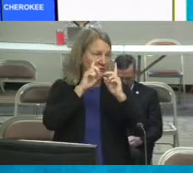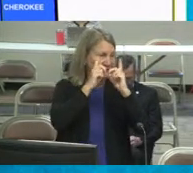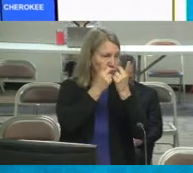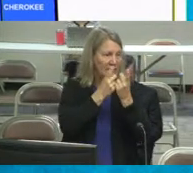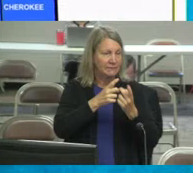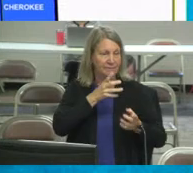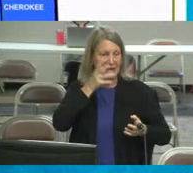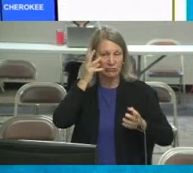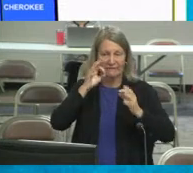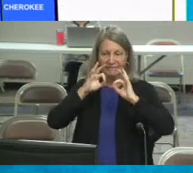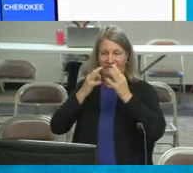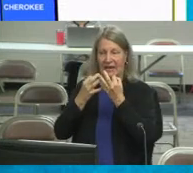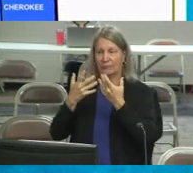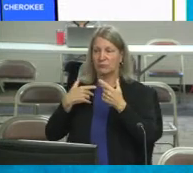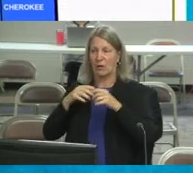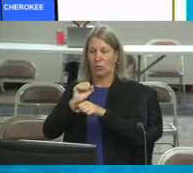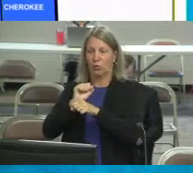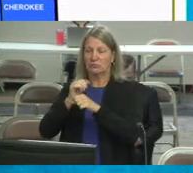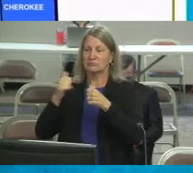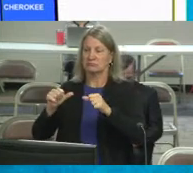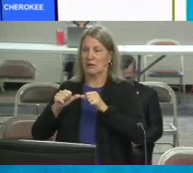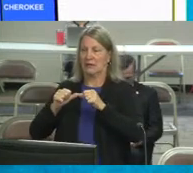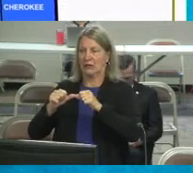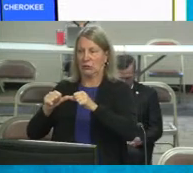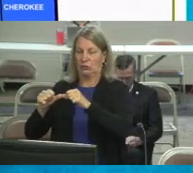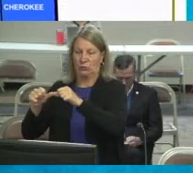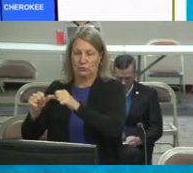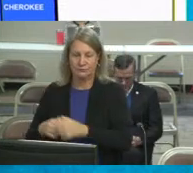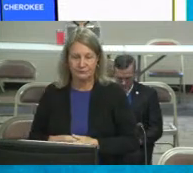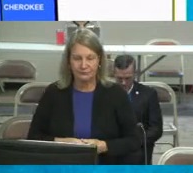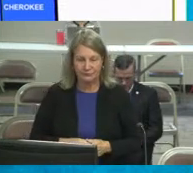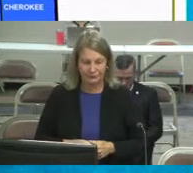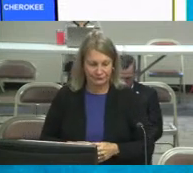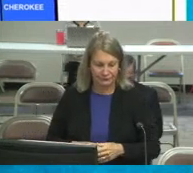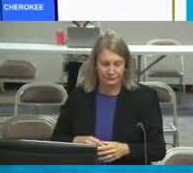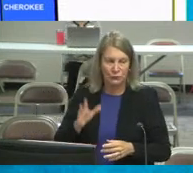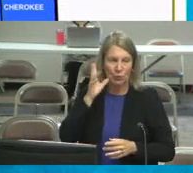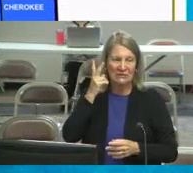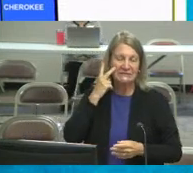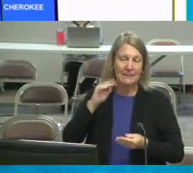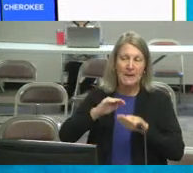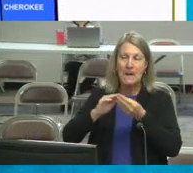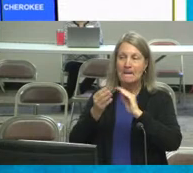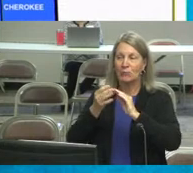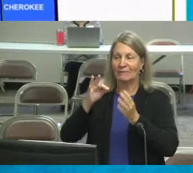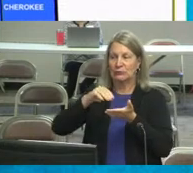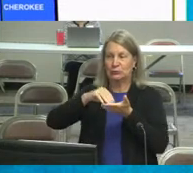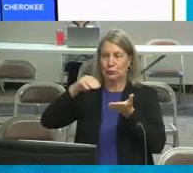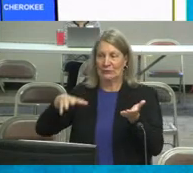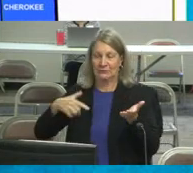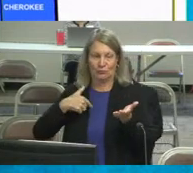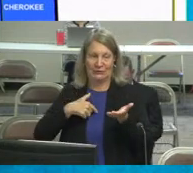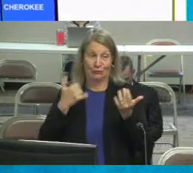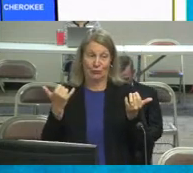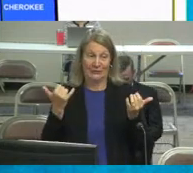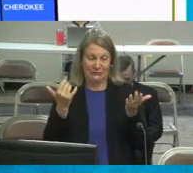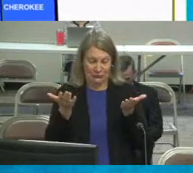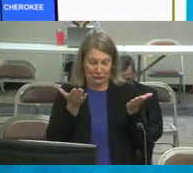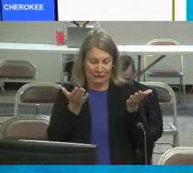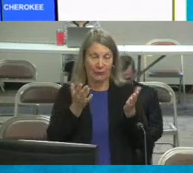support the school district's parents and families and we plan to continue that effort